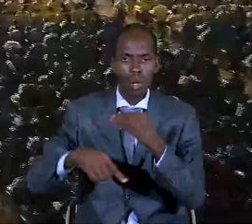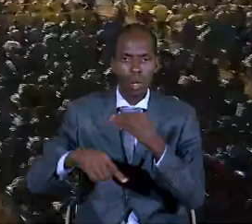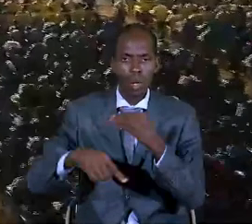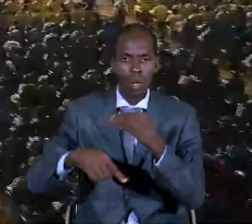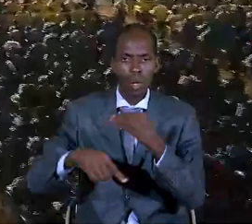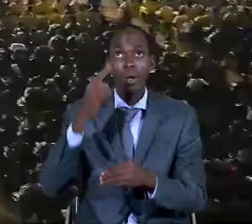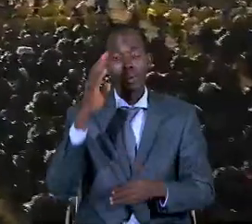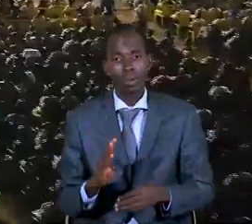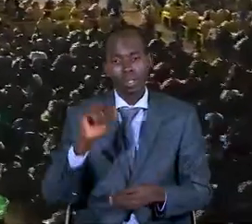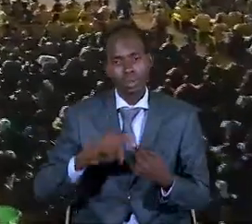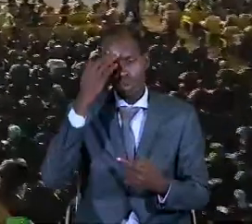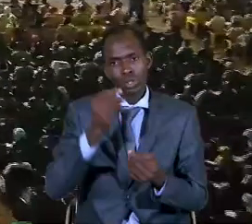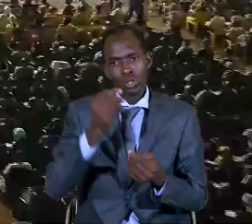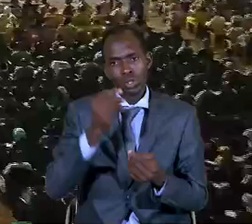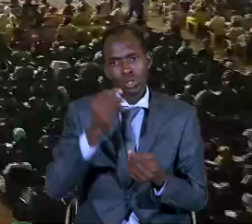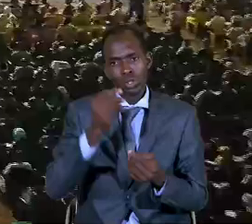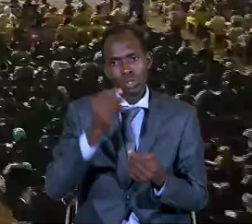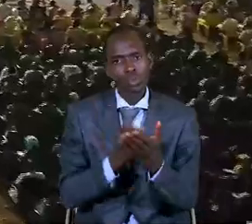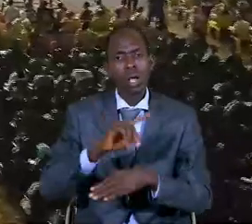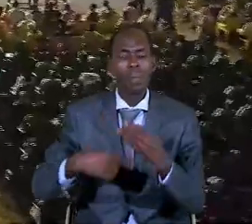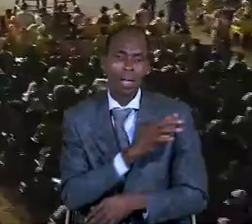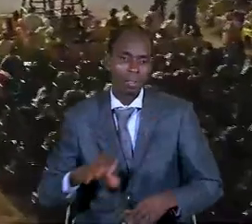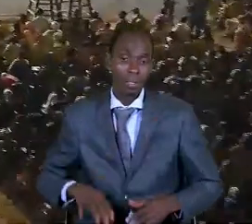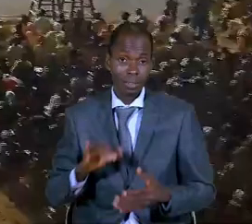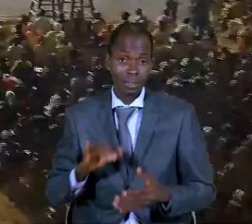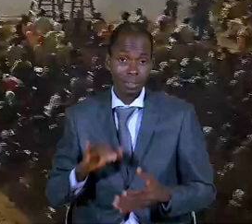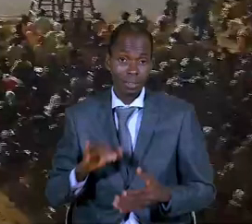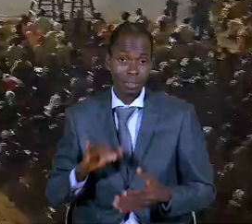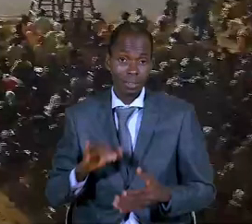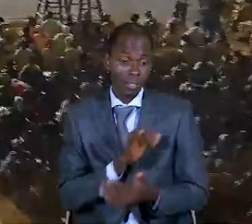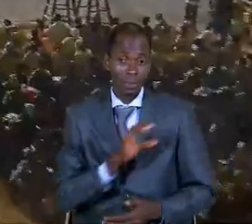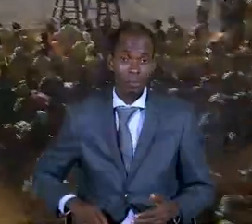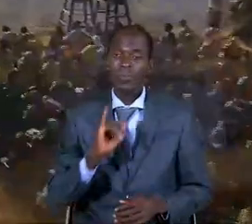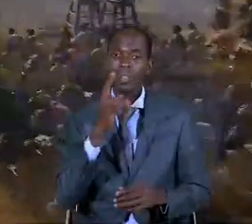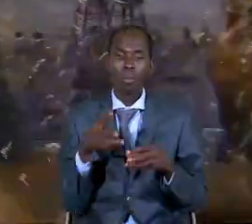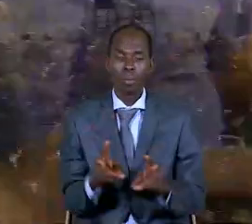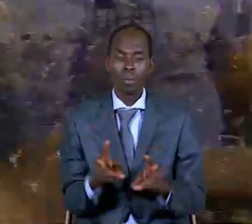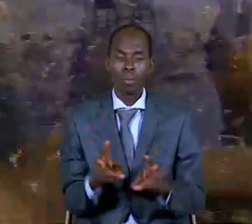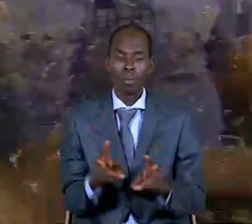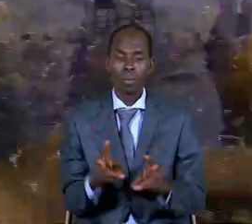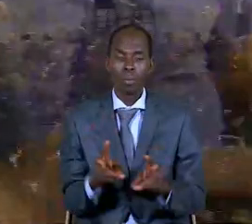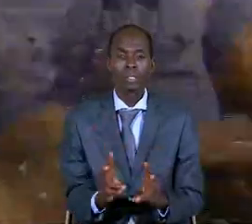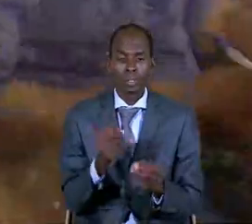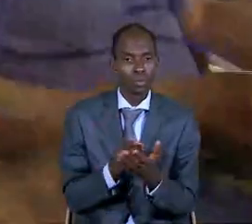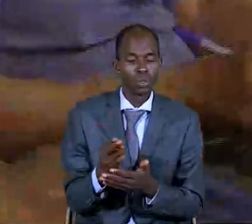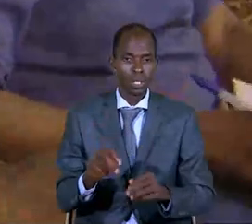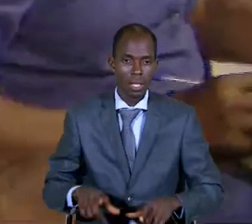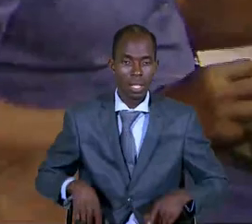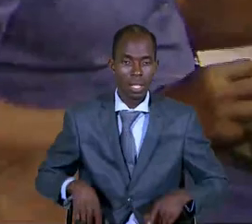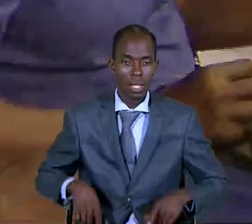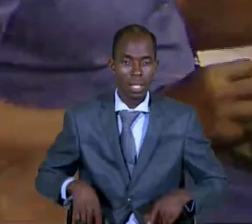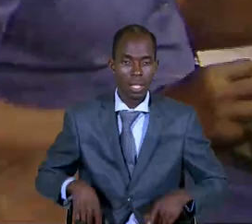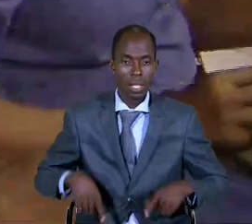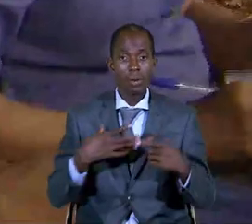truth about Christ. That Christ is the way, is the truth, and the life. And no